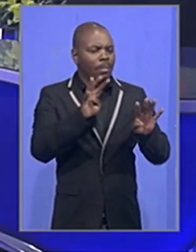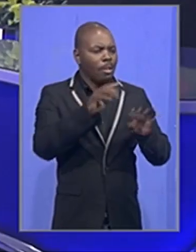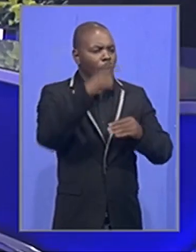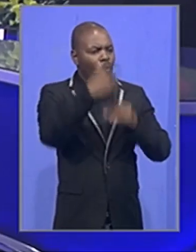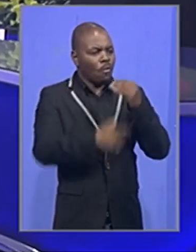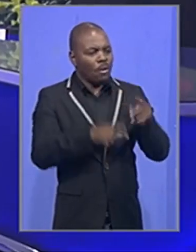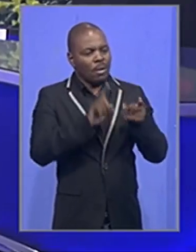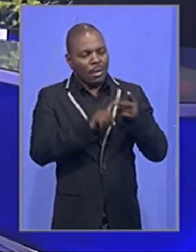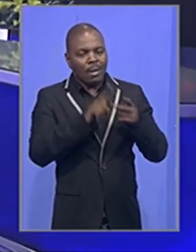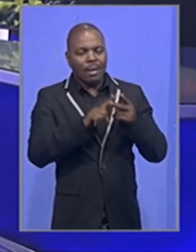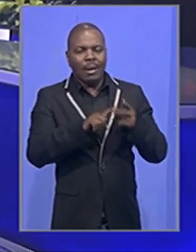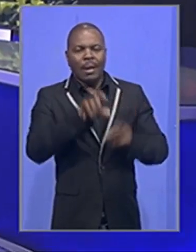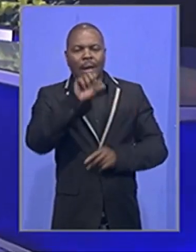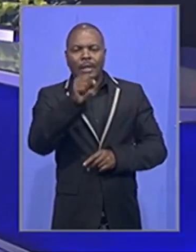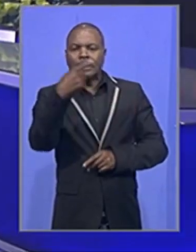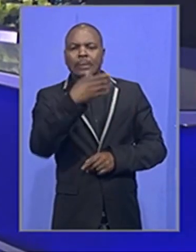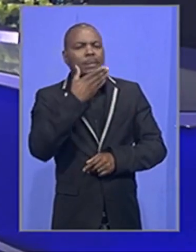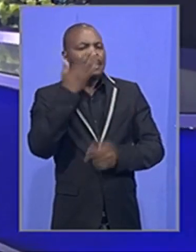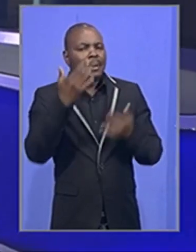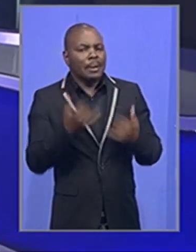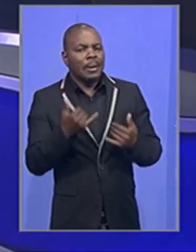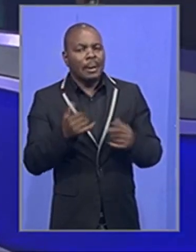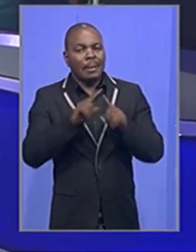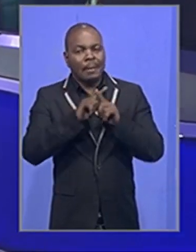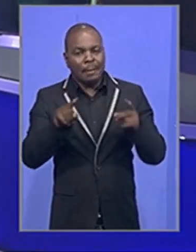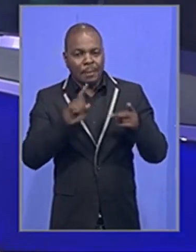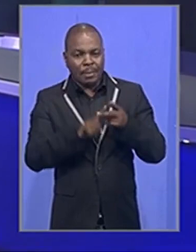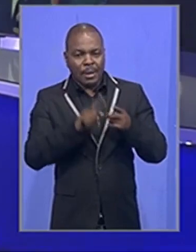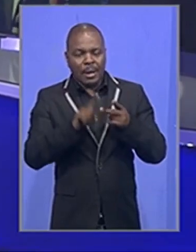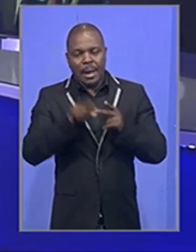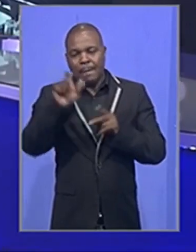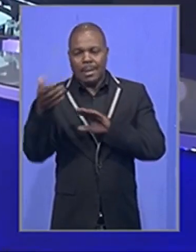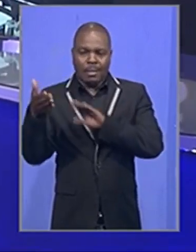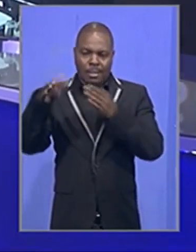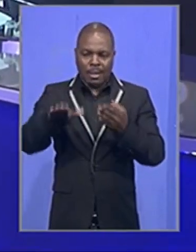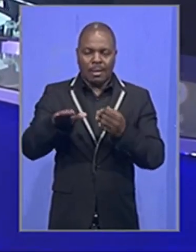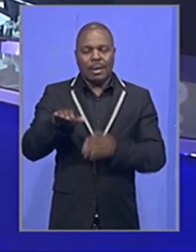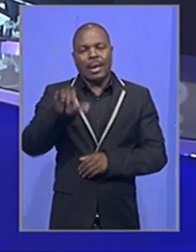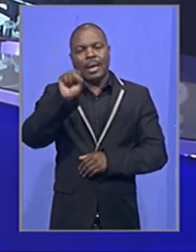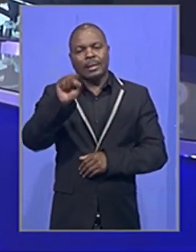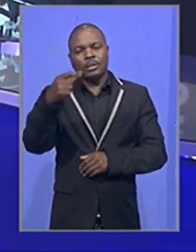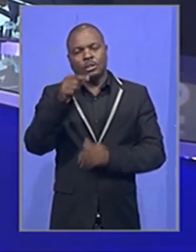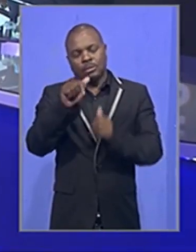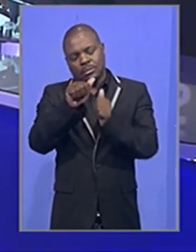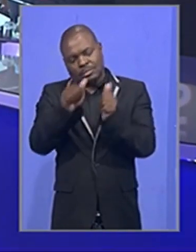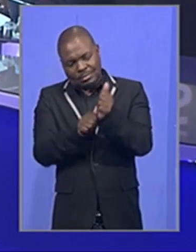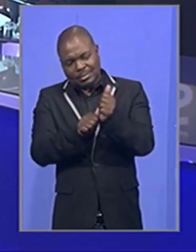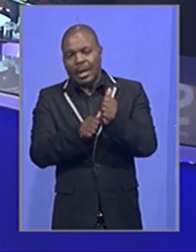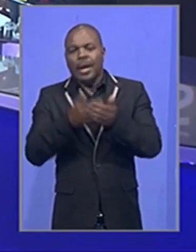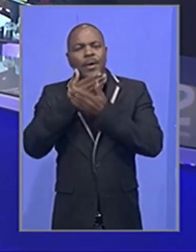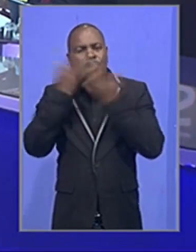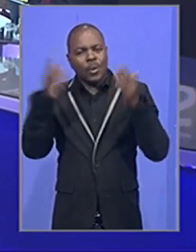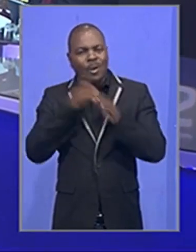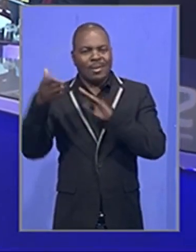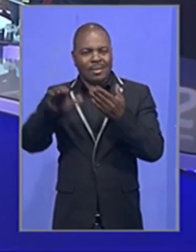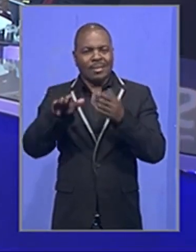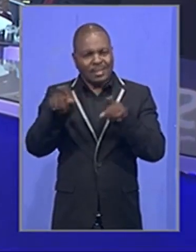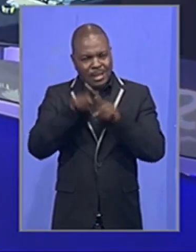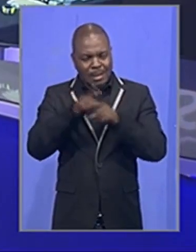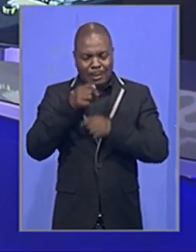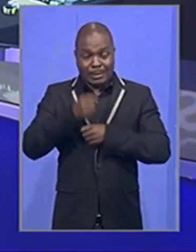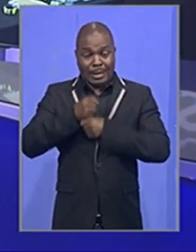mongodi kakaretso mme ka baka la lefu hape ha bana motlatsi wa mongodi kakaretso wa bona le hore le barumuwa